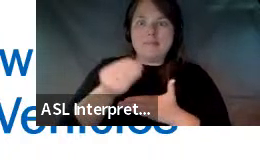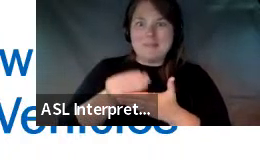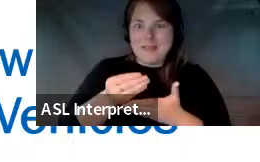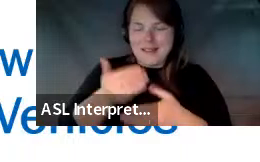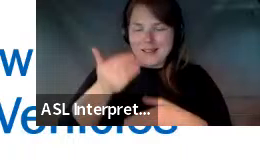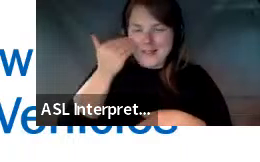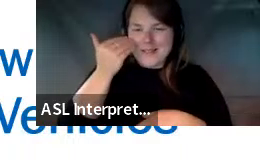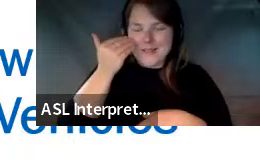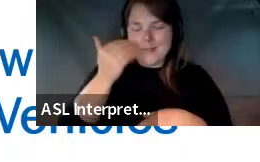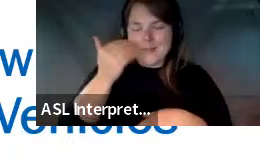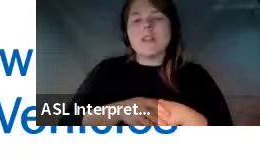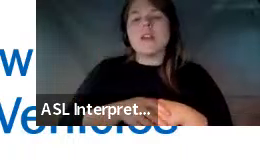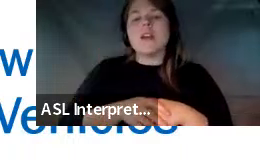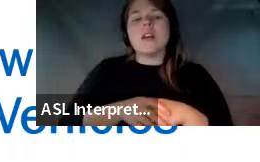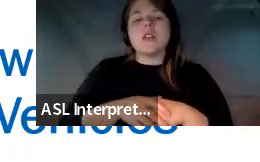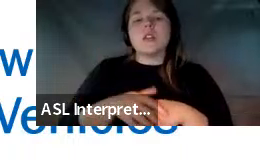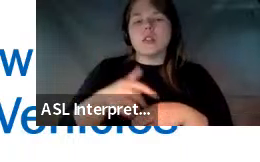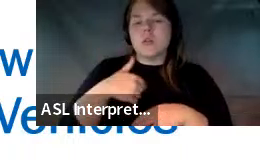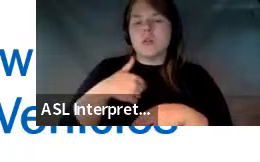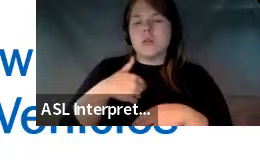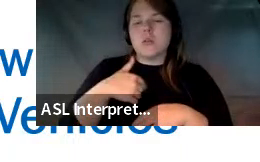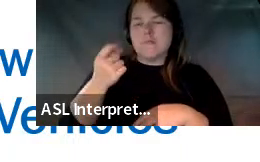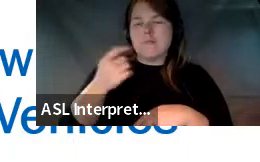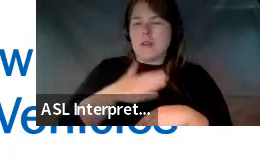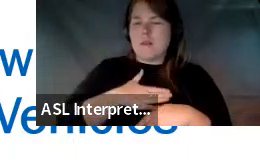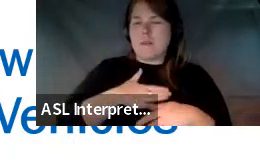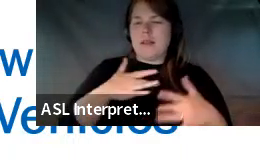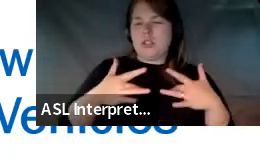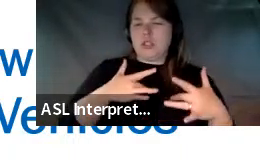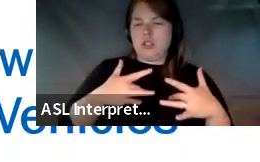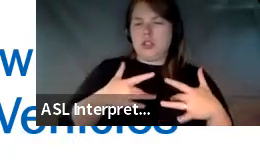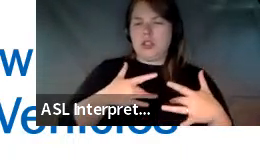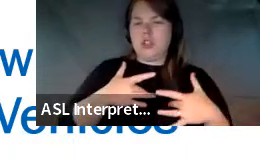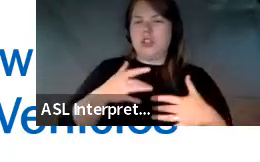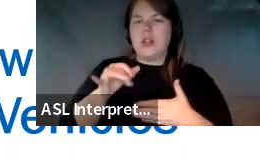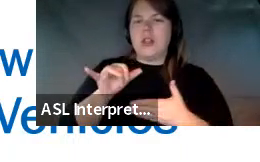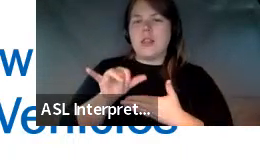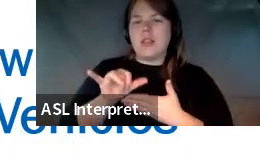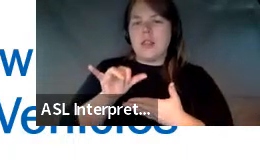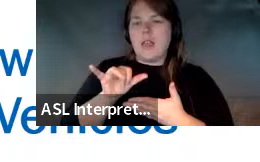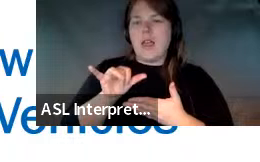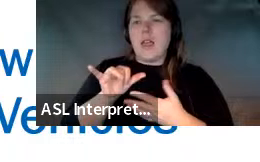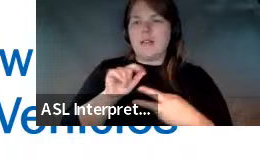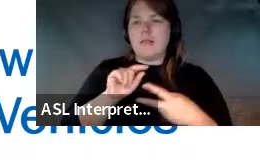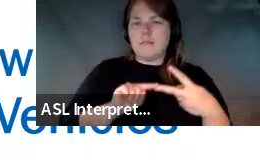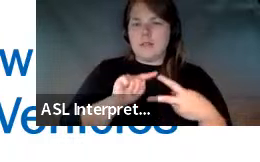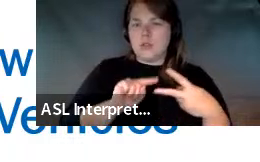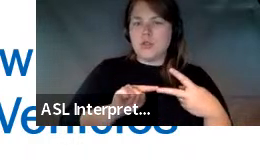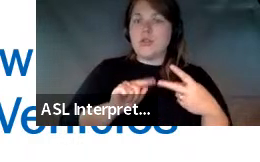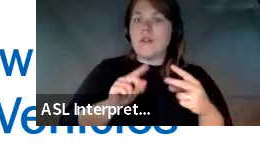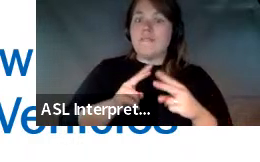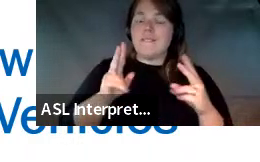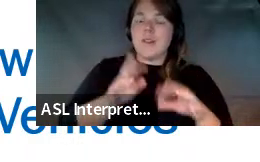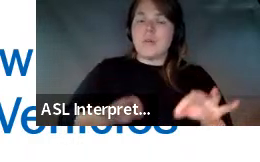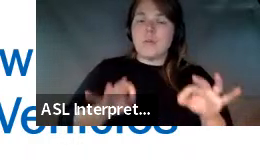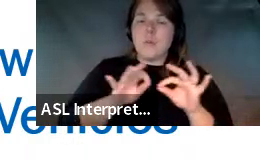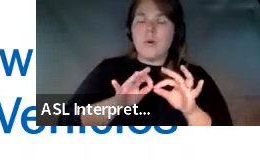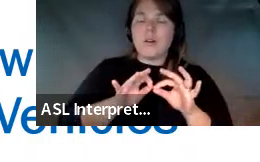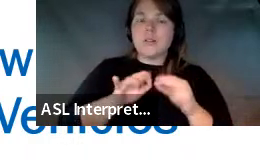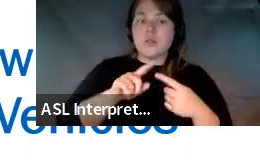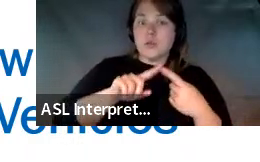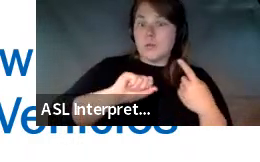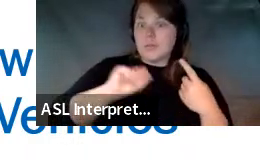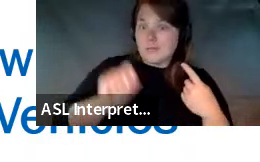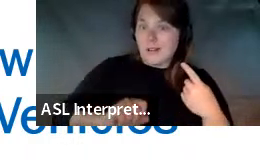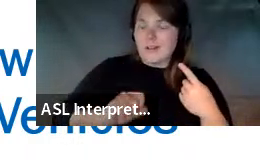So I guess that's what my concern, that these two are very important in Stockton, because